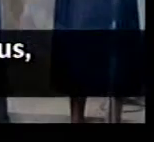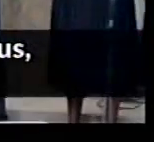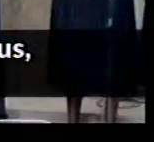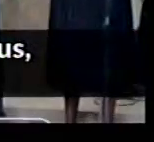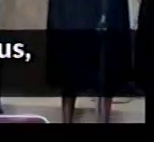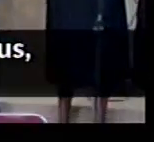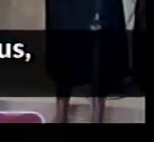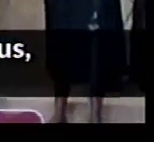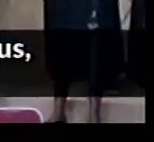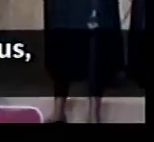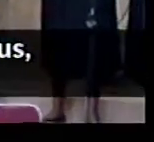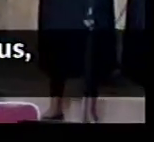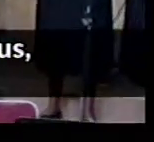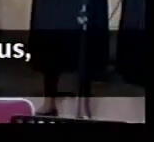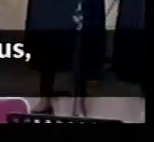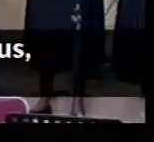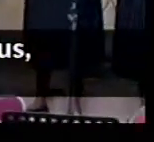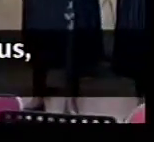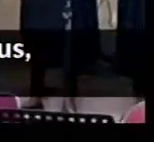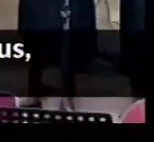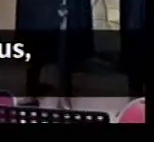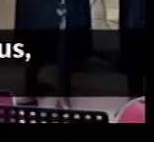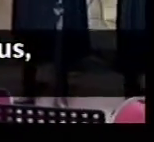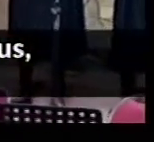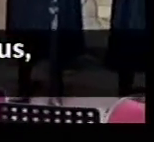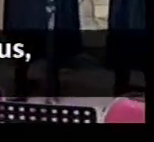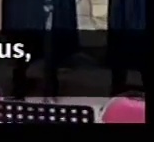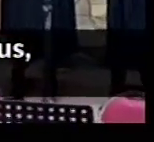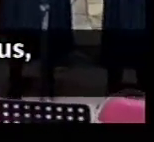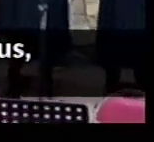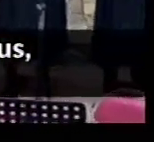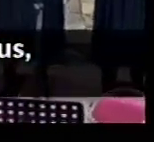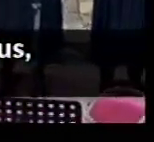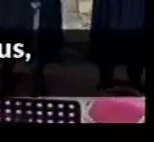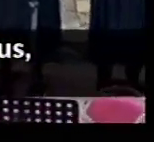In the blood of Jesus, been born